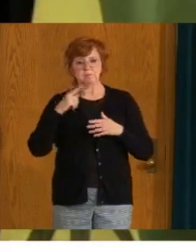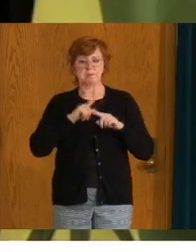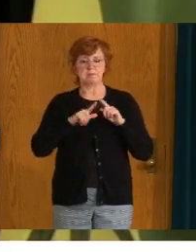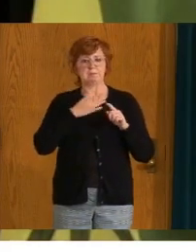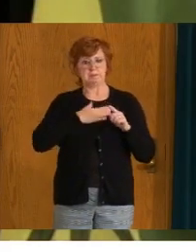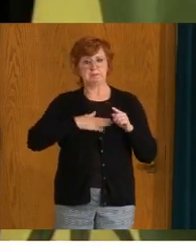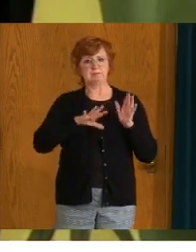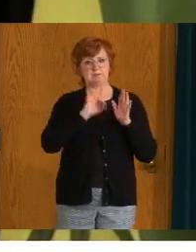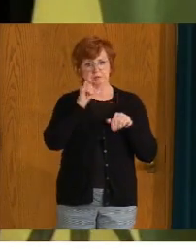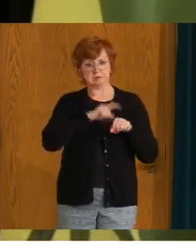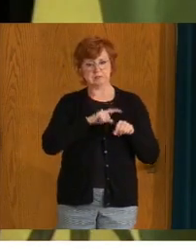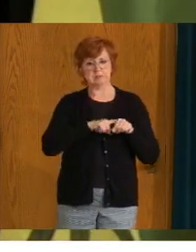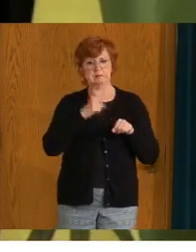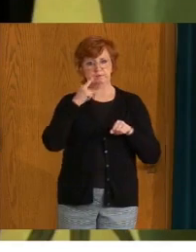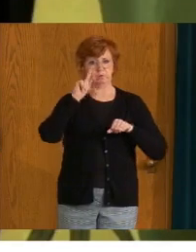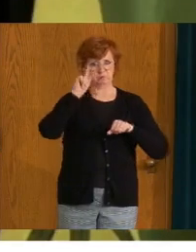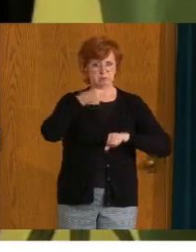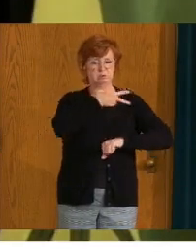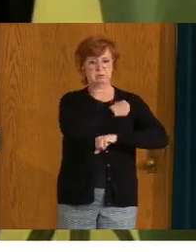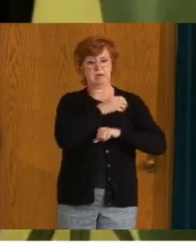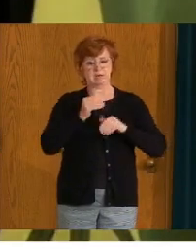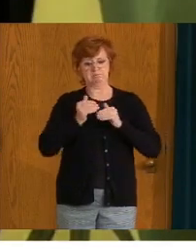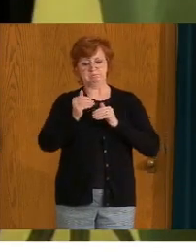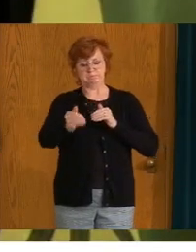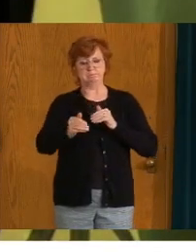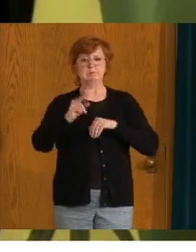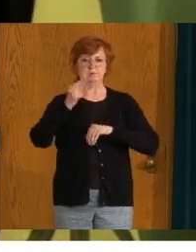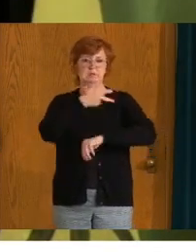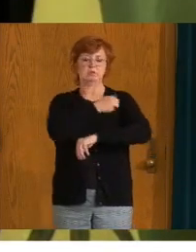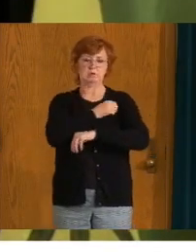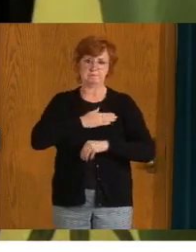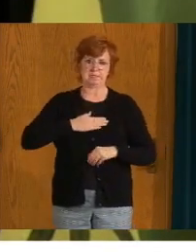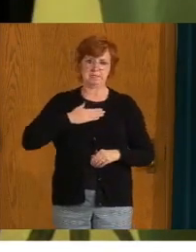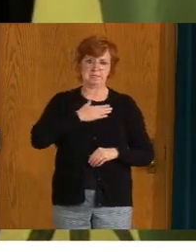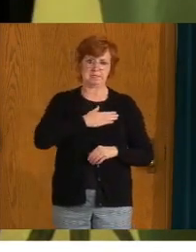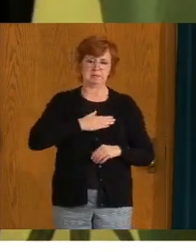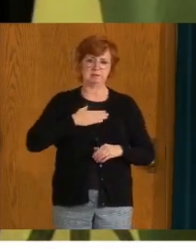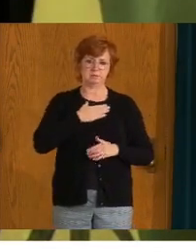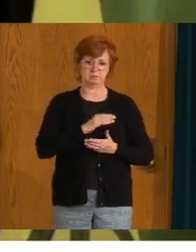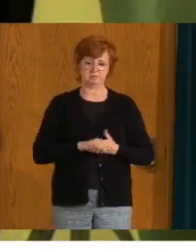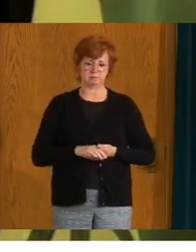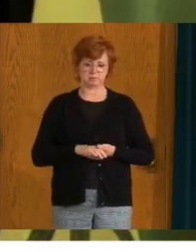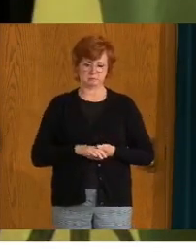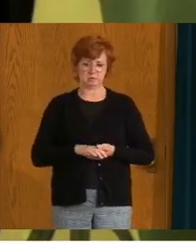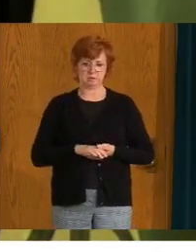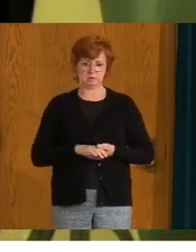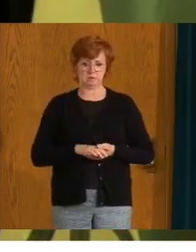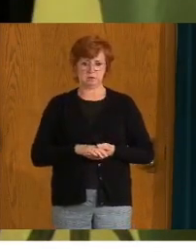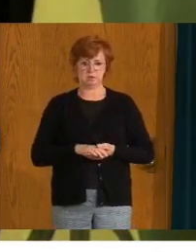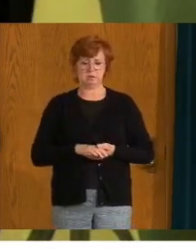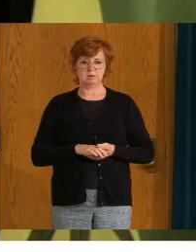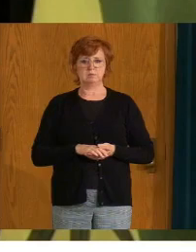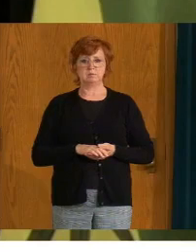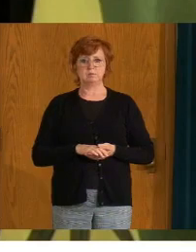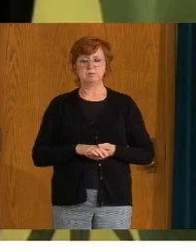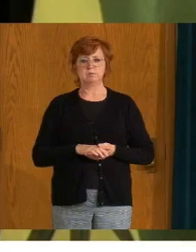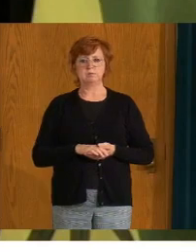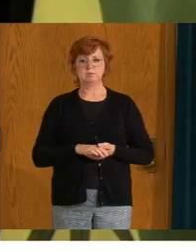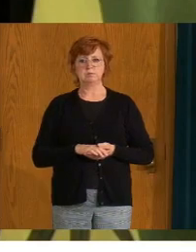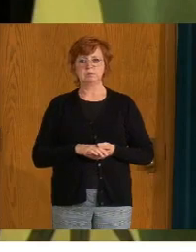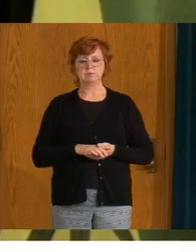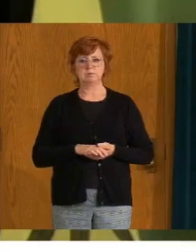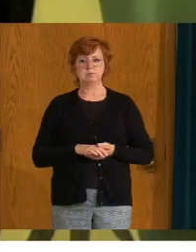in whenever you are eligible and you've had enough days between them. And ultimately, if you start today, that will get